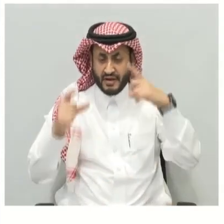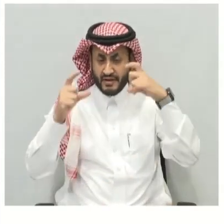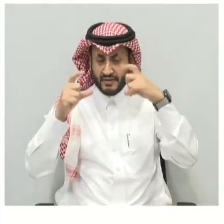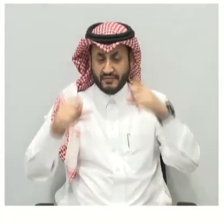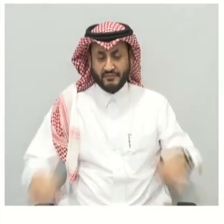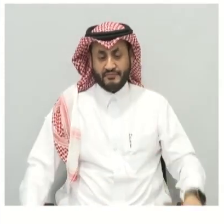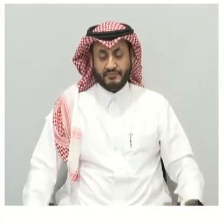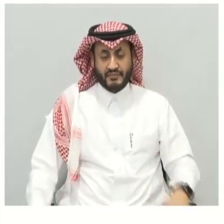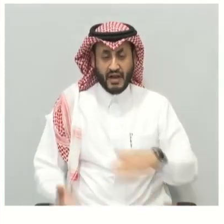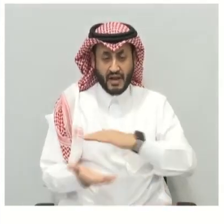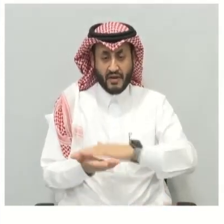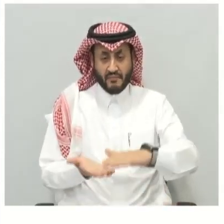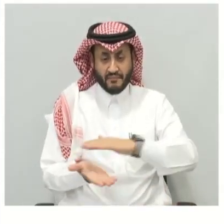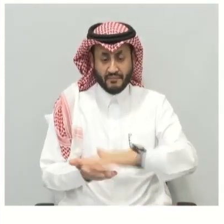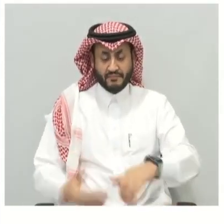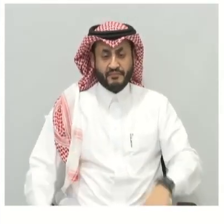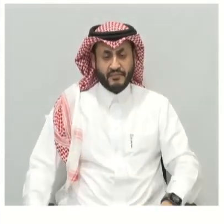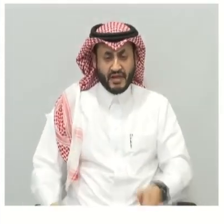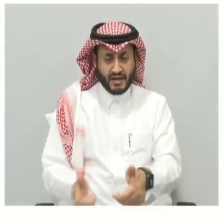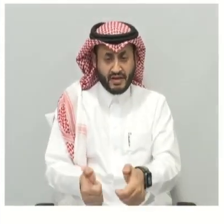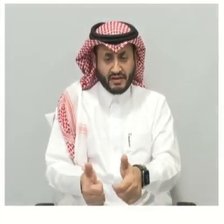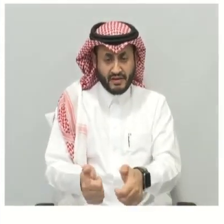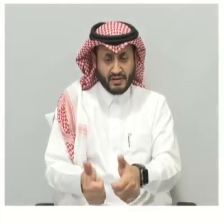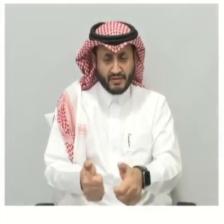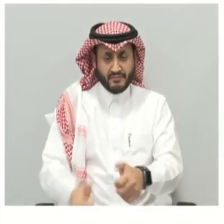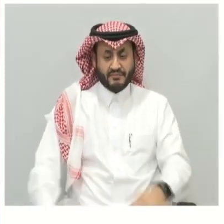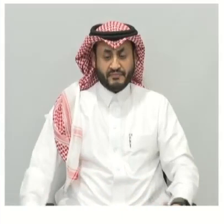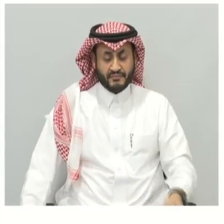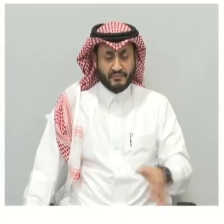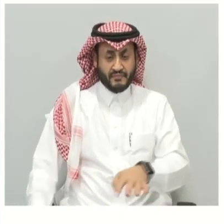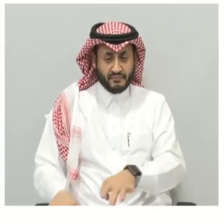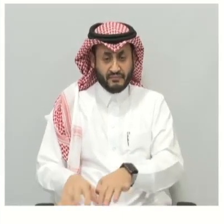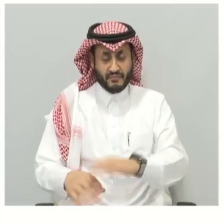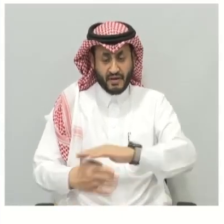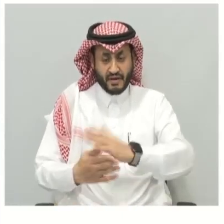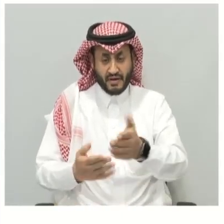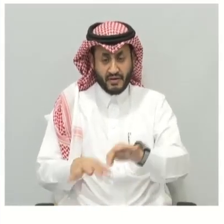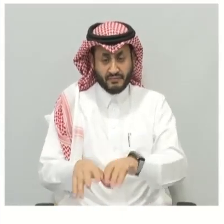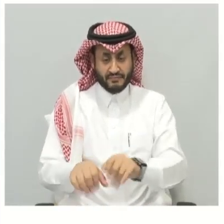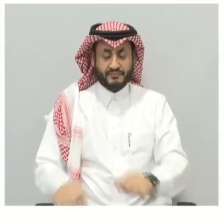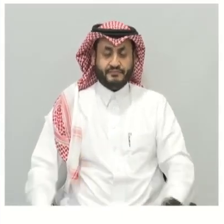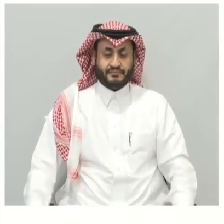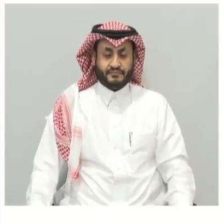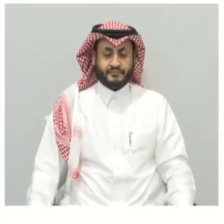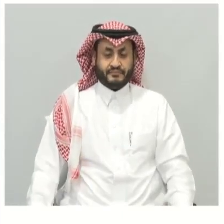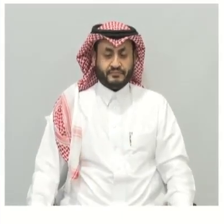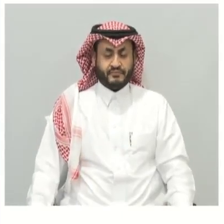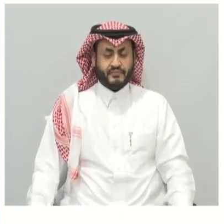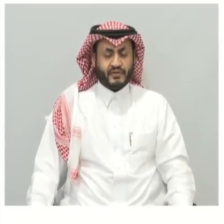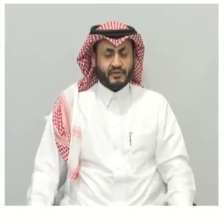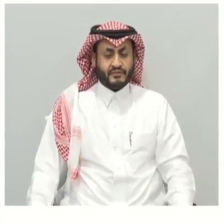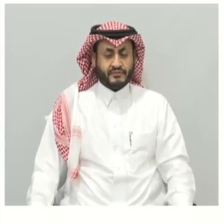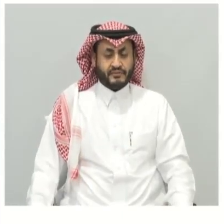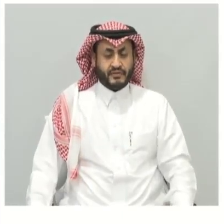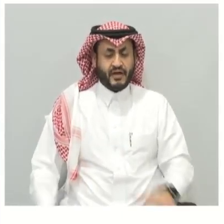camera, a printer, and a video game controller, and also a laptop. So these